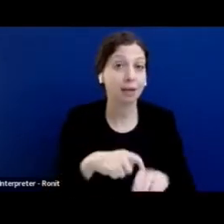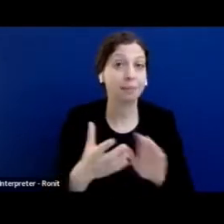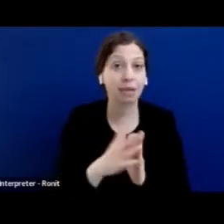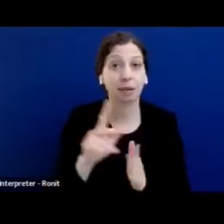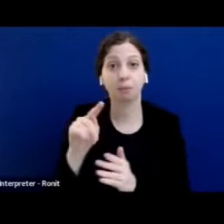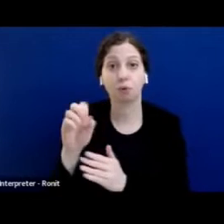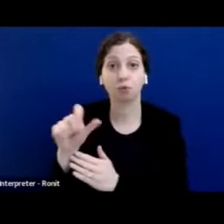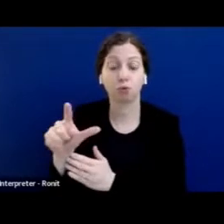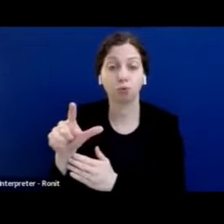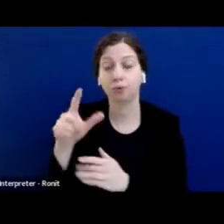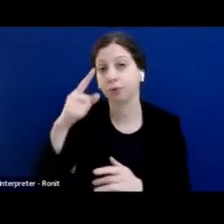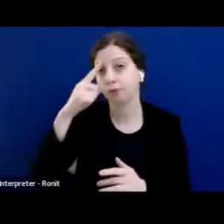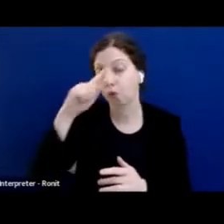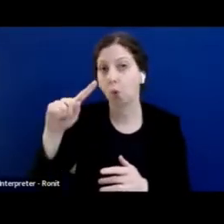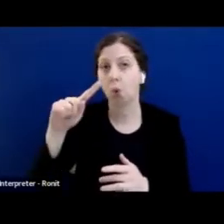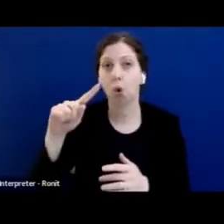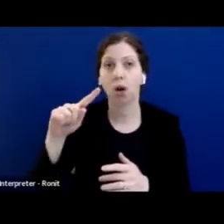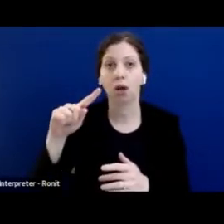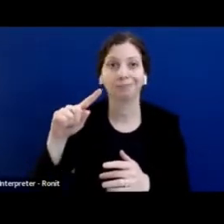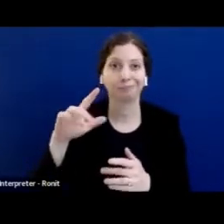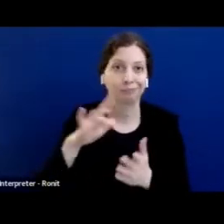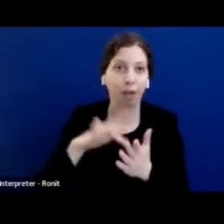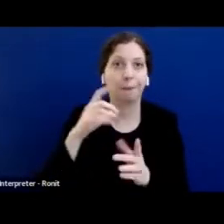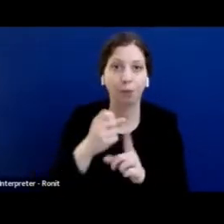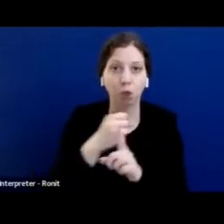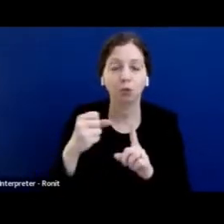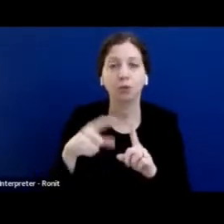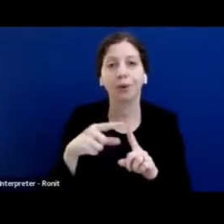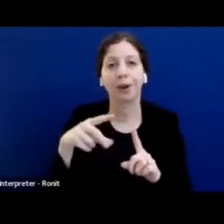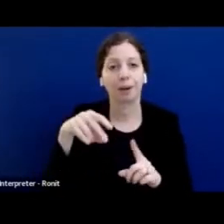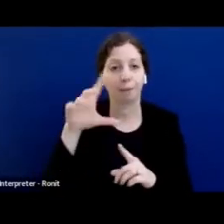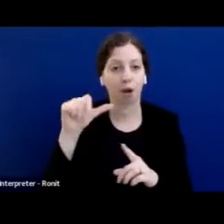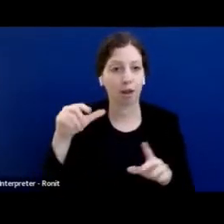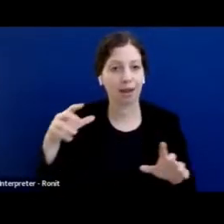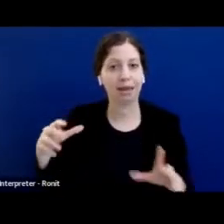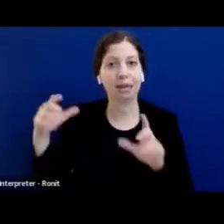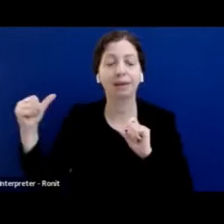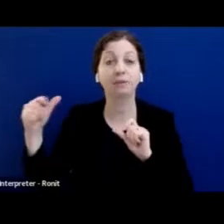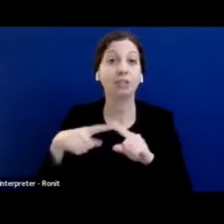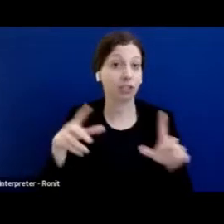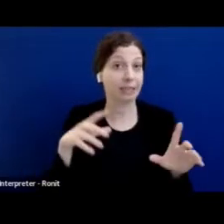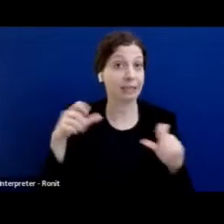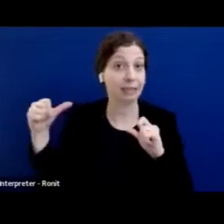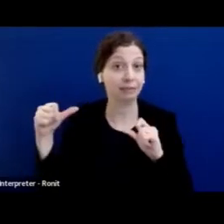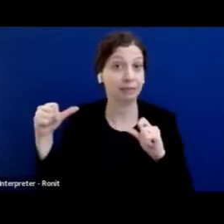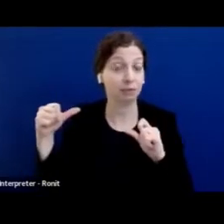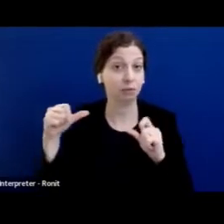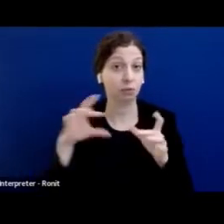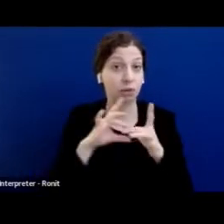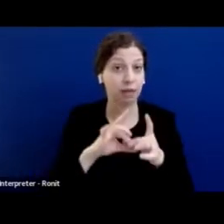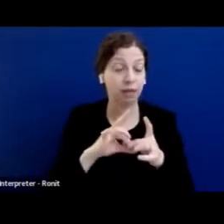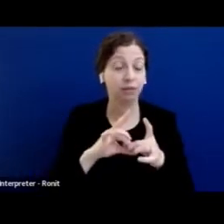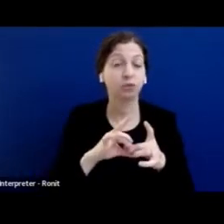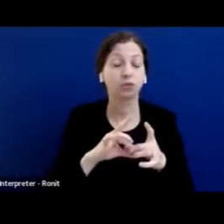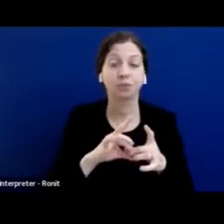of abuse, when Paula leaves, her leaving the relationship would have